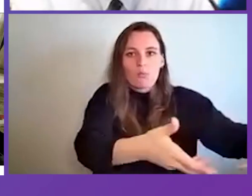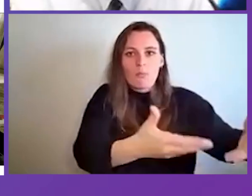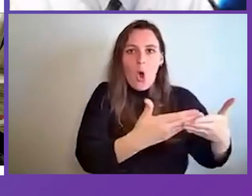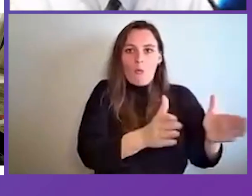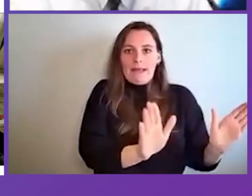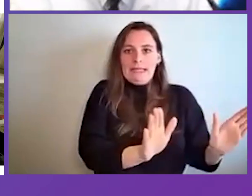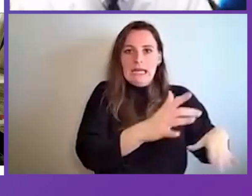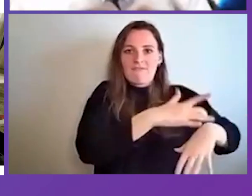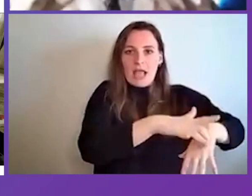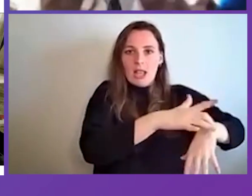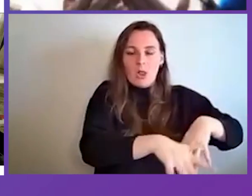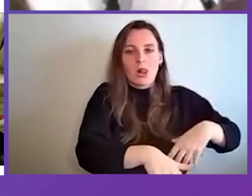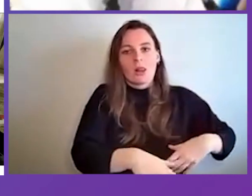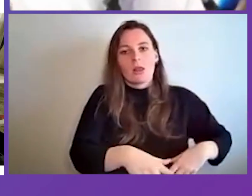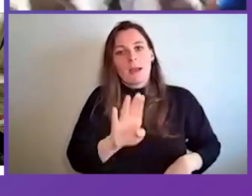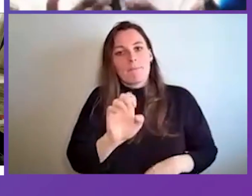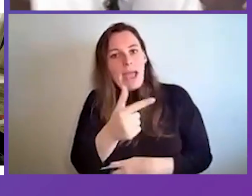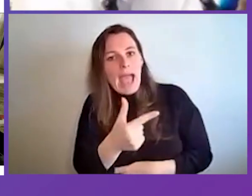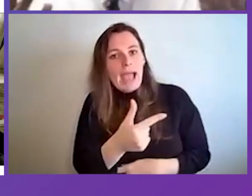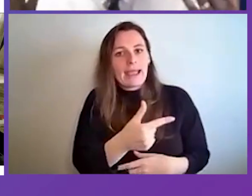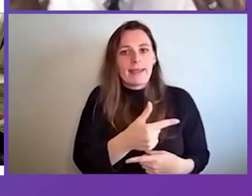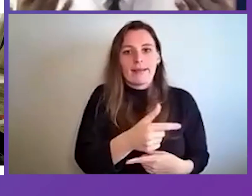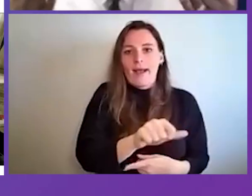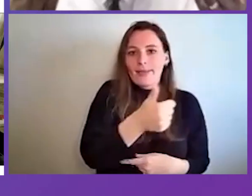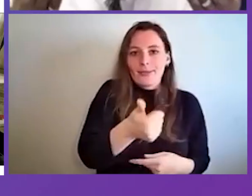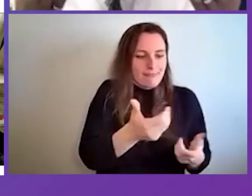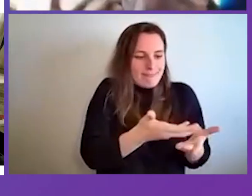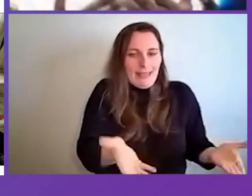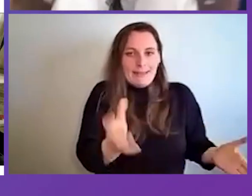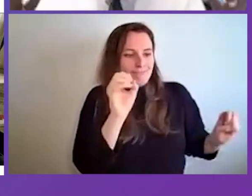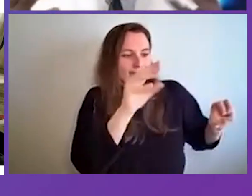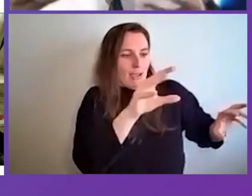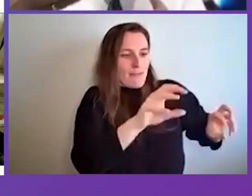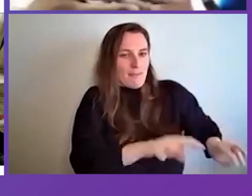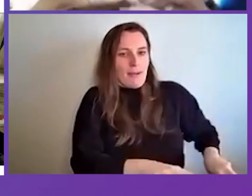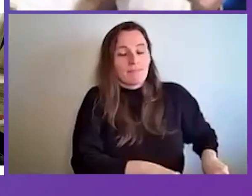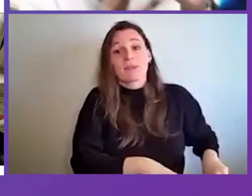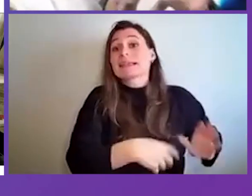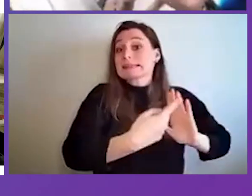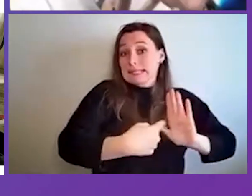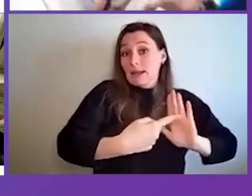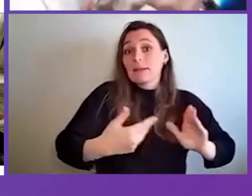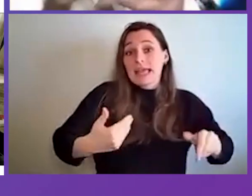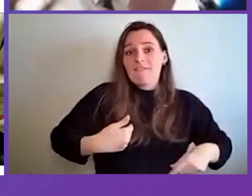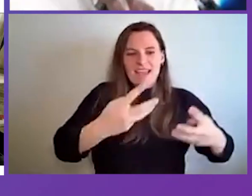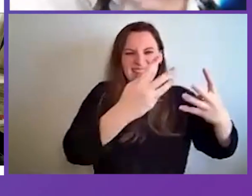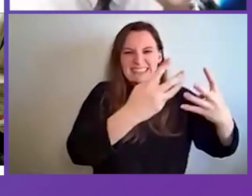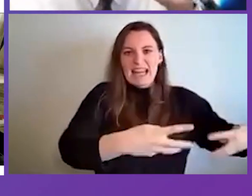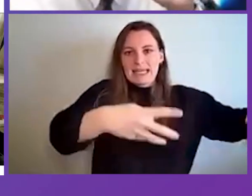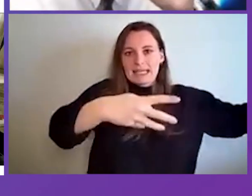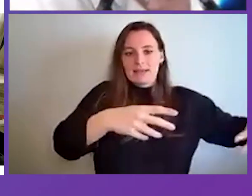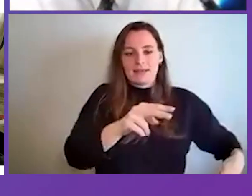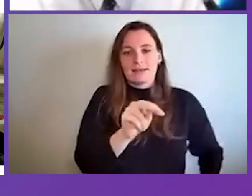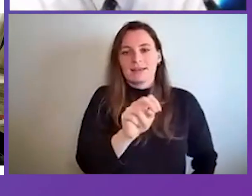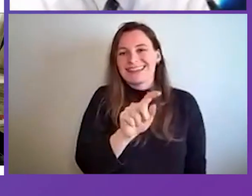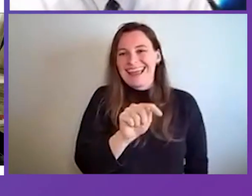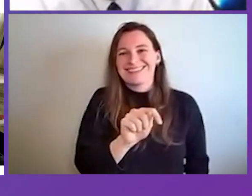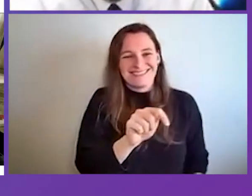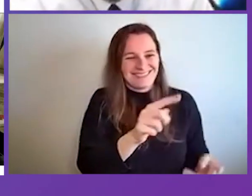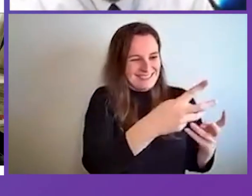get stored. Sometimes there can be netting that separates certain parts of the sections of this bulk loaded